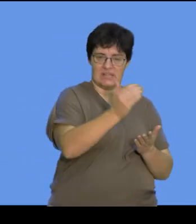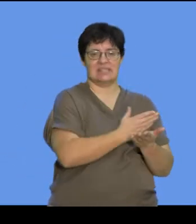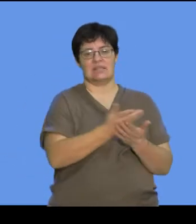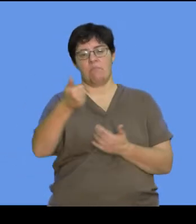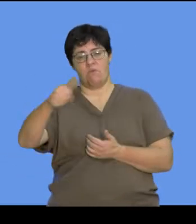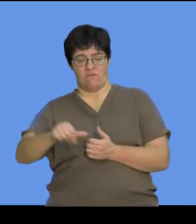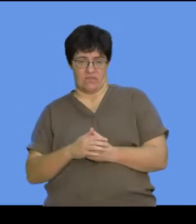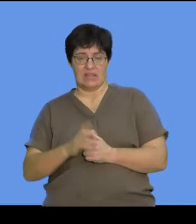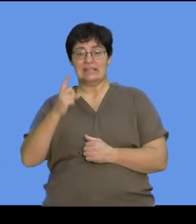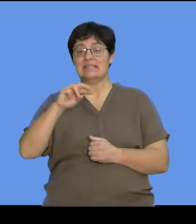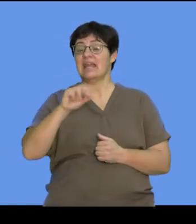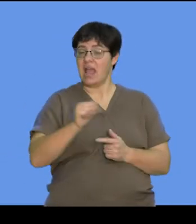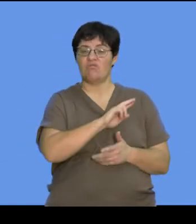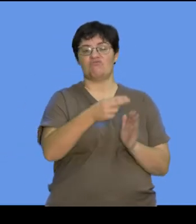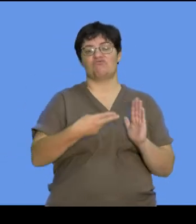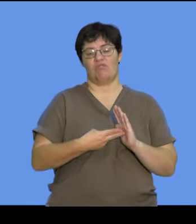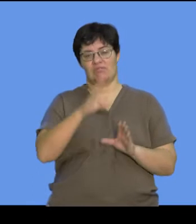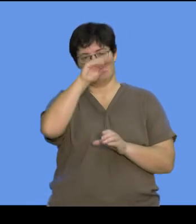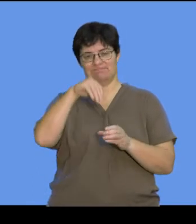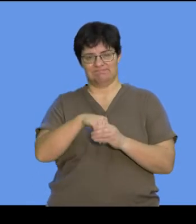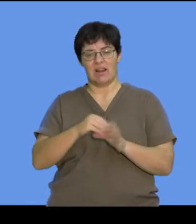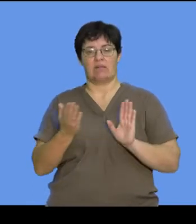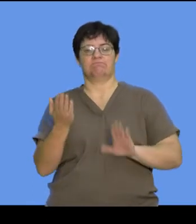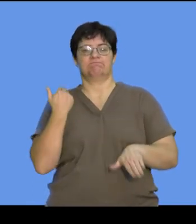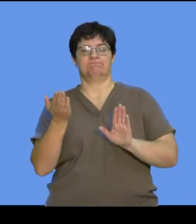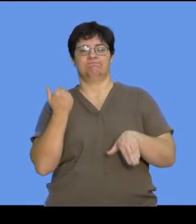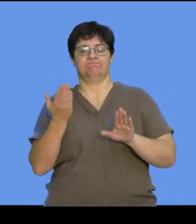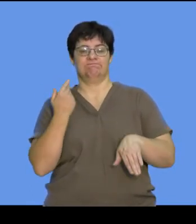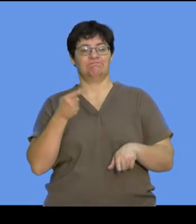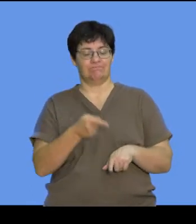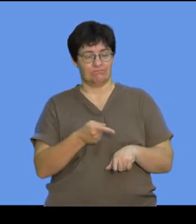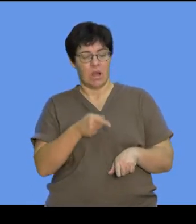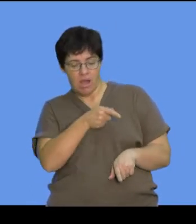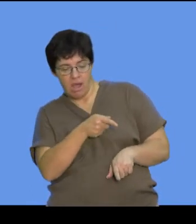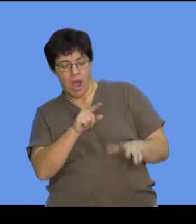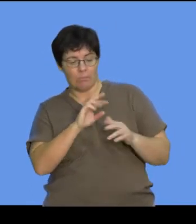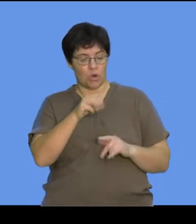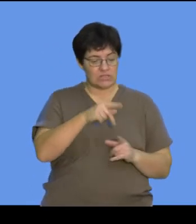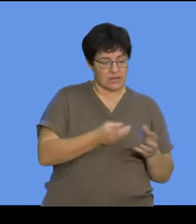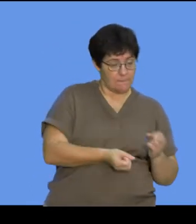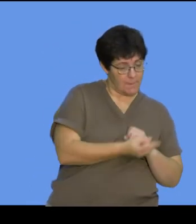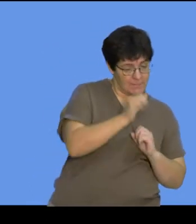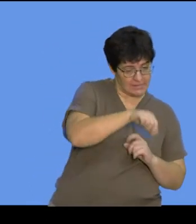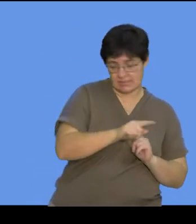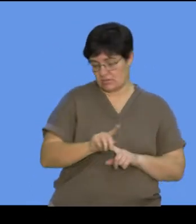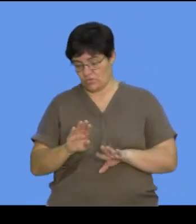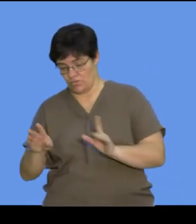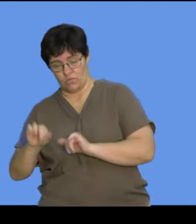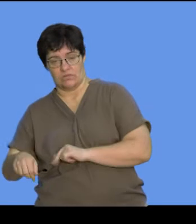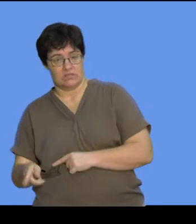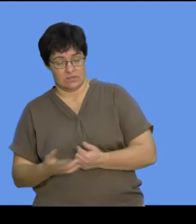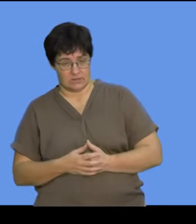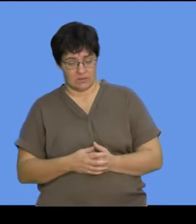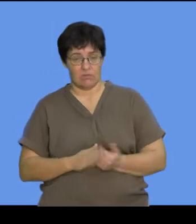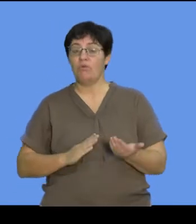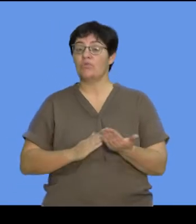we say that DNA plays a role as a traffic cop for the types of proteins a cell will make.